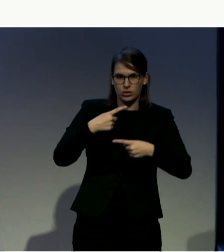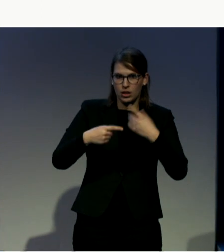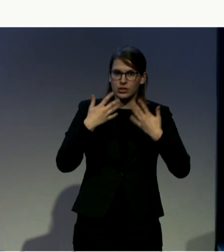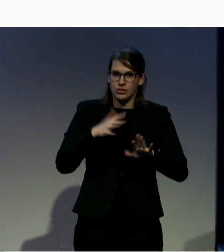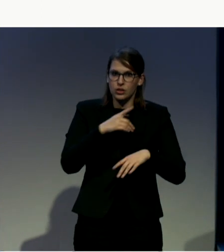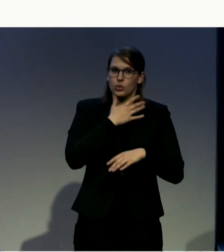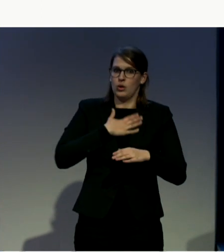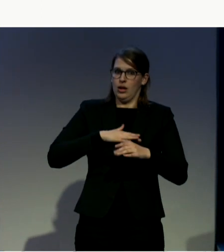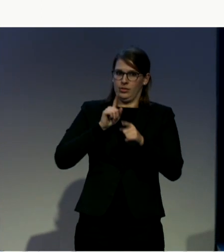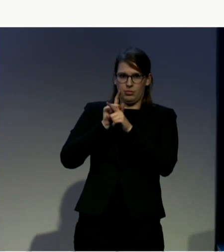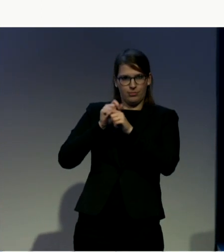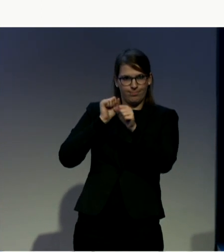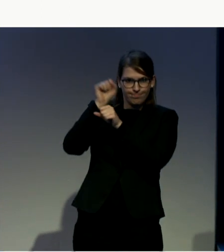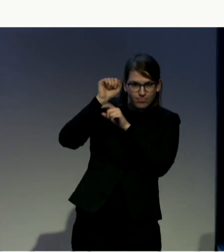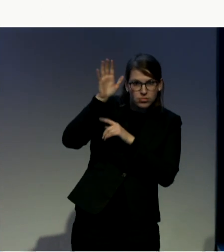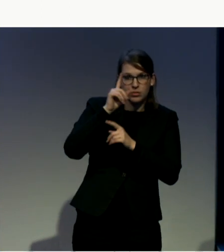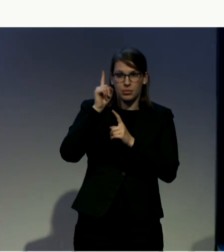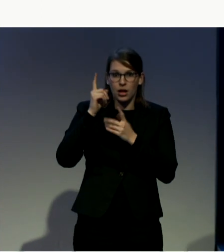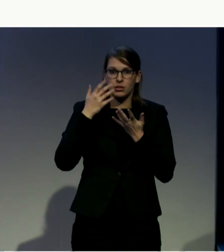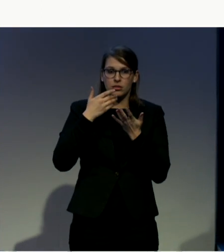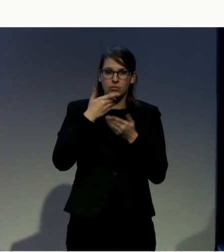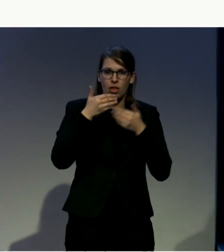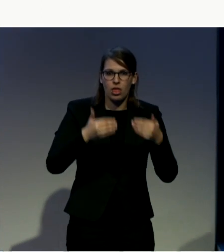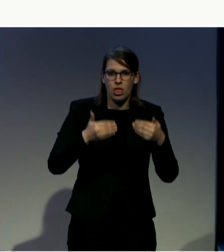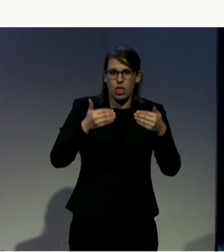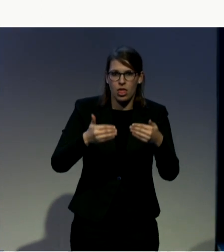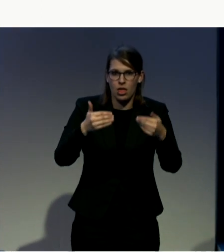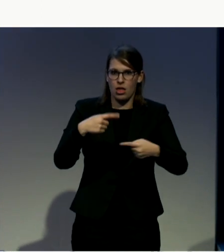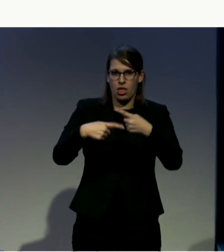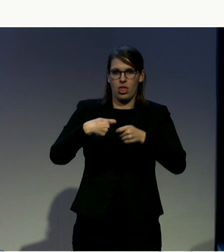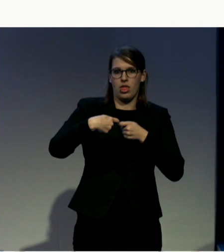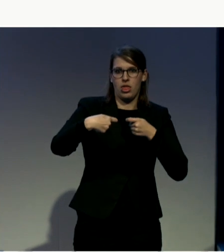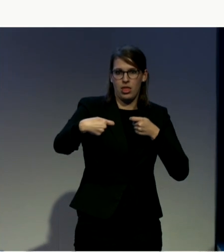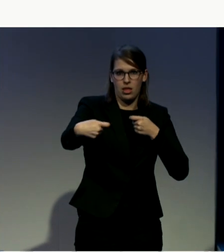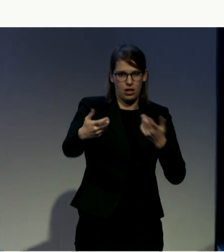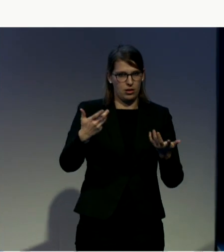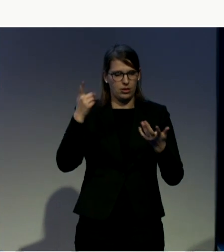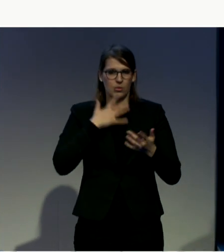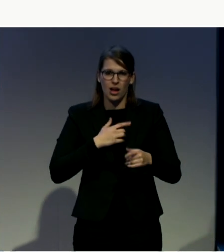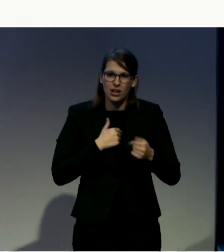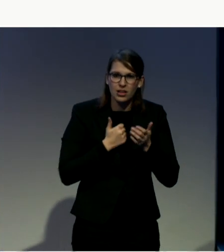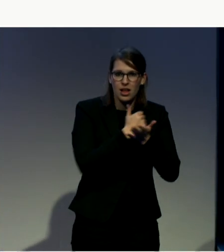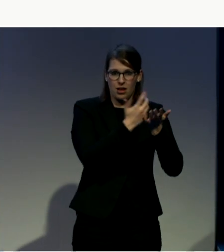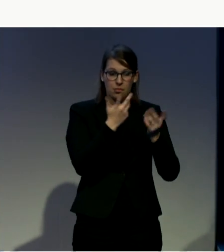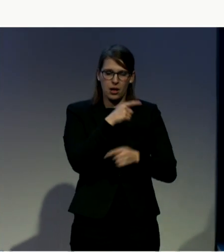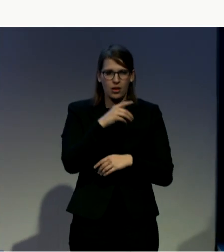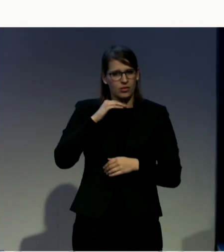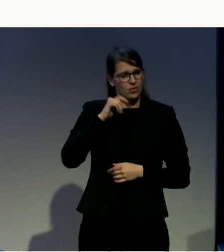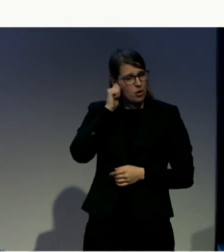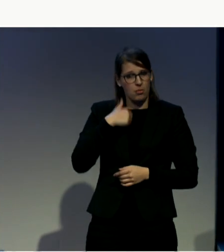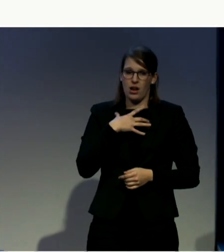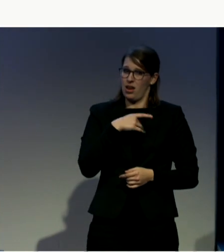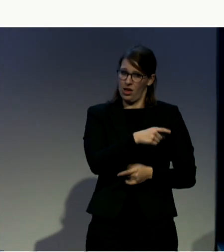I loved about the lady is the confidence. Despite the fact that she had a disability, she had confidence.